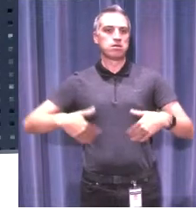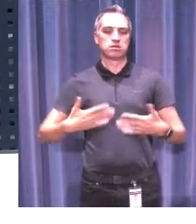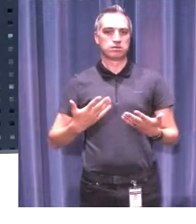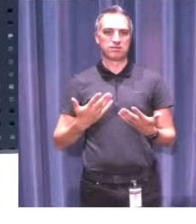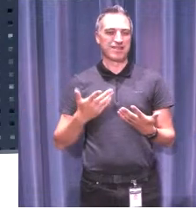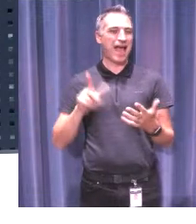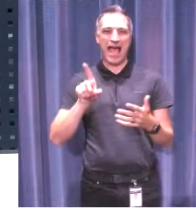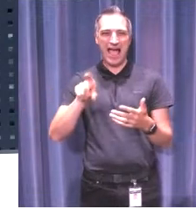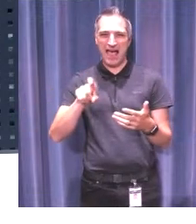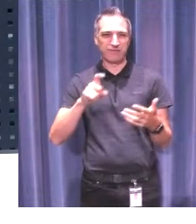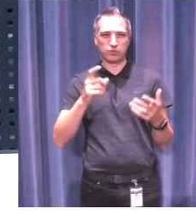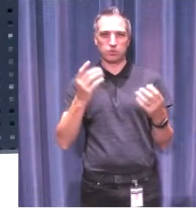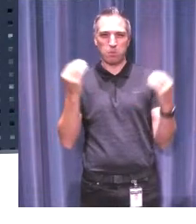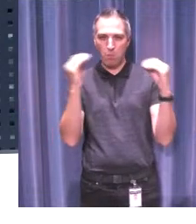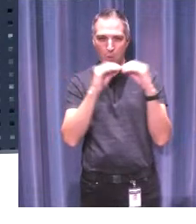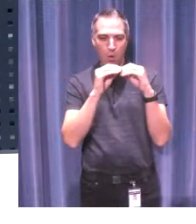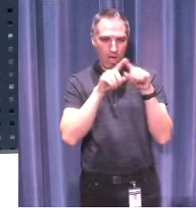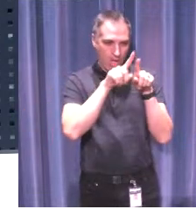I'd have to listen more,